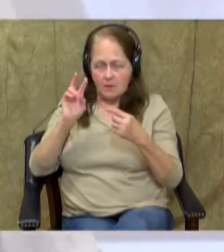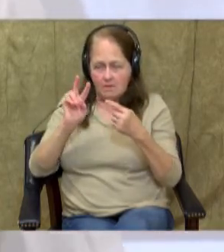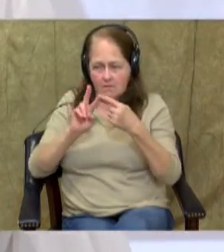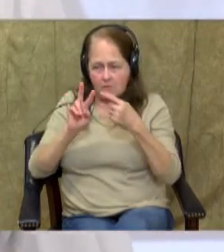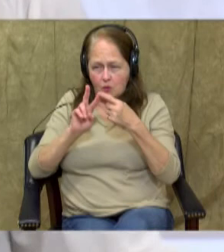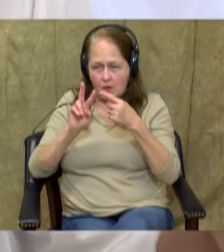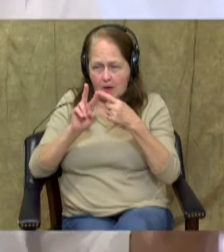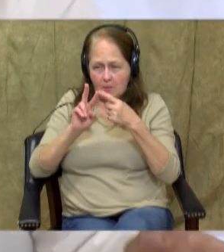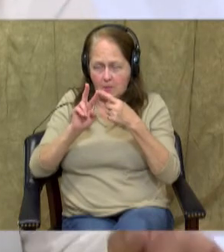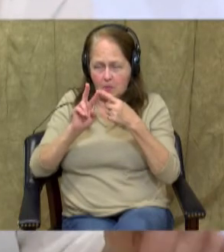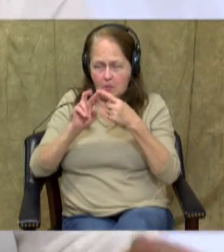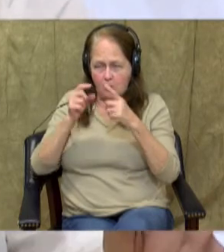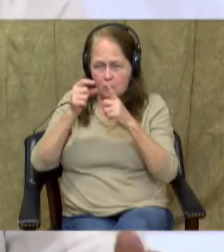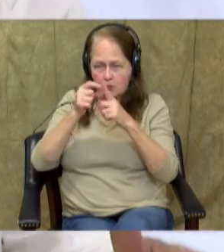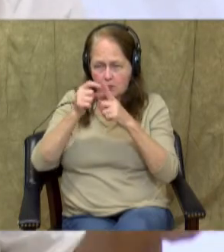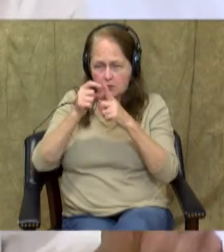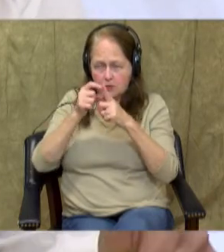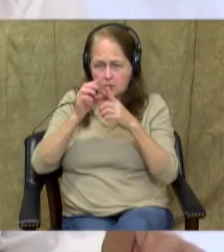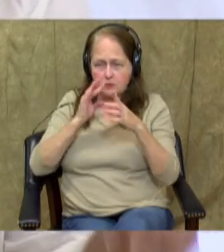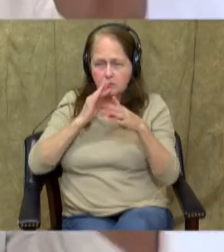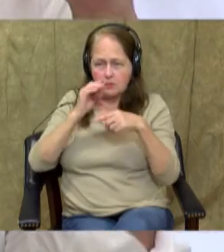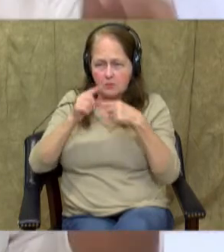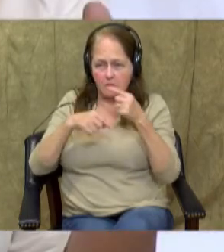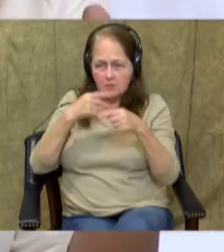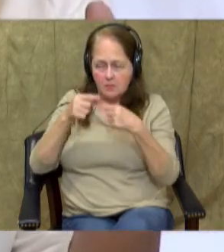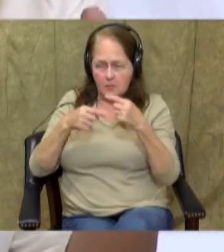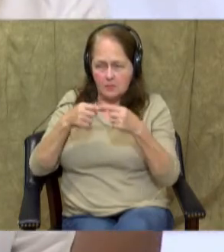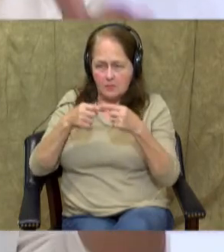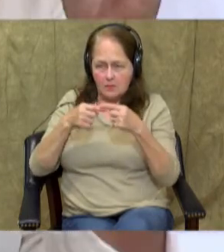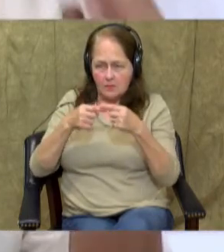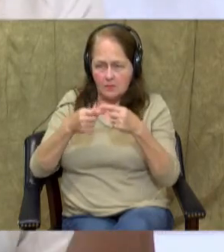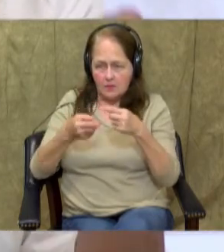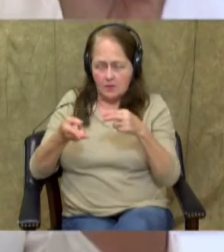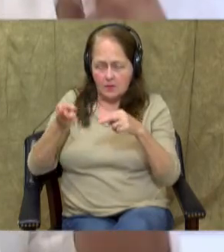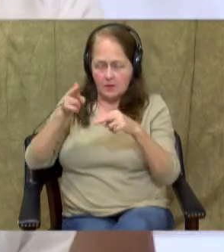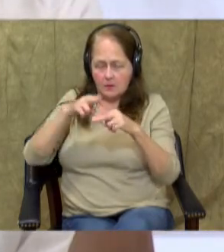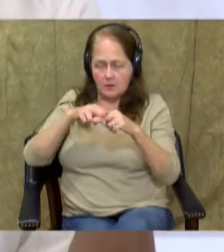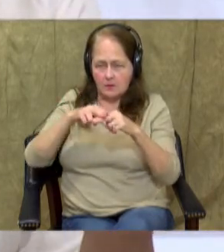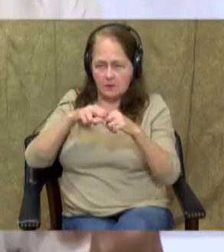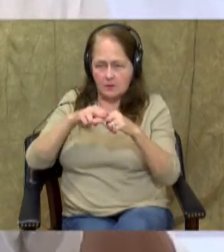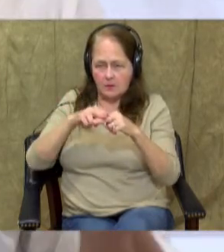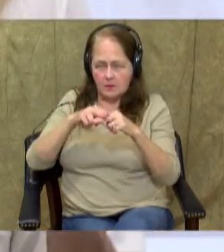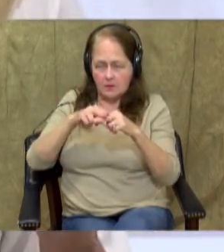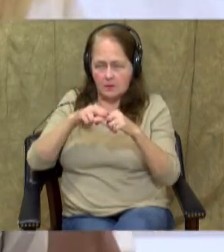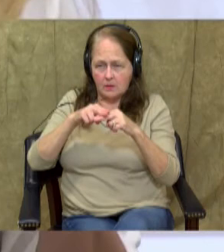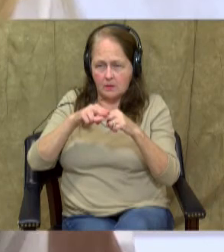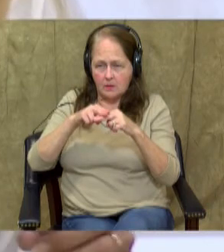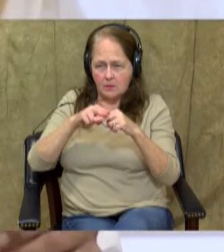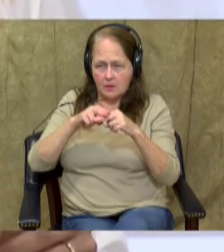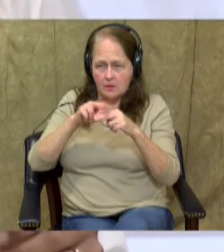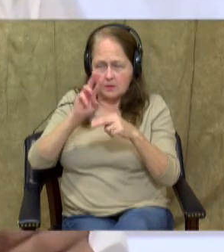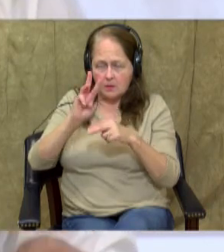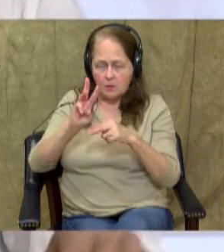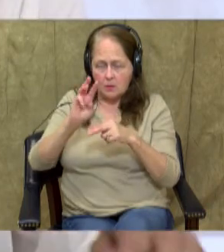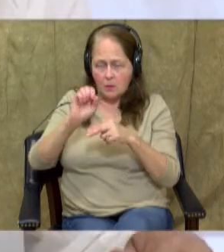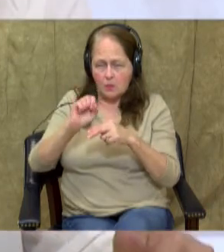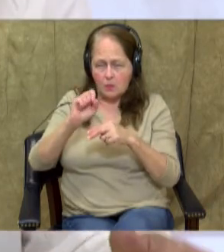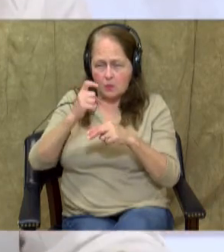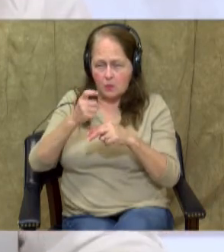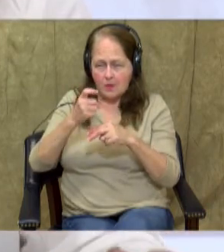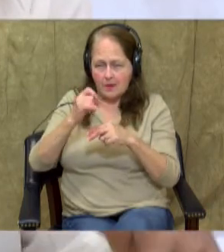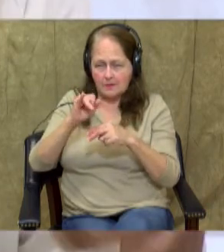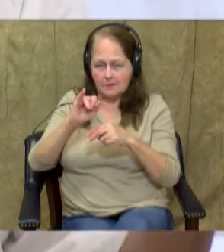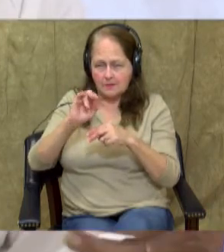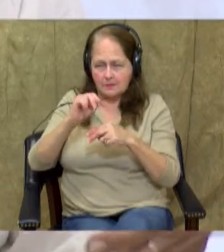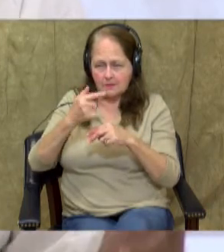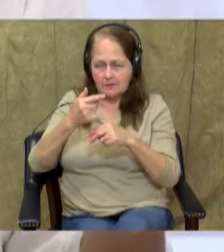for that. When we talk about the moon gaining lit portion, we call that waxing. If the